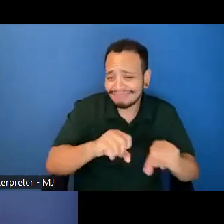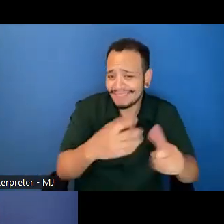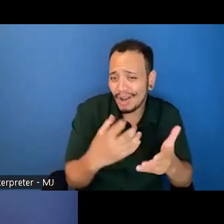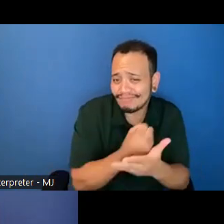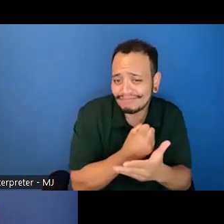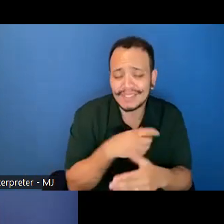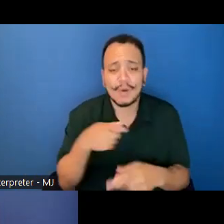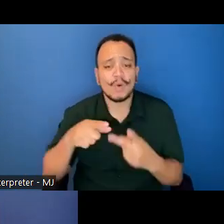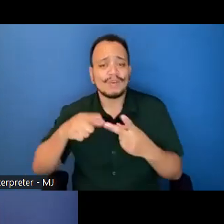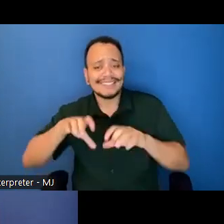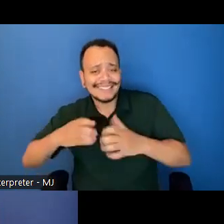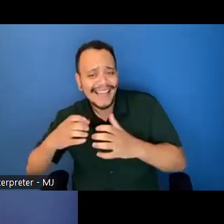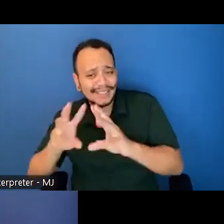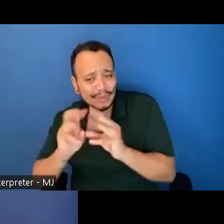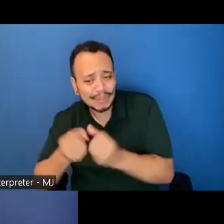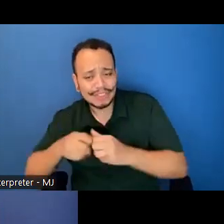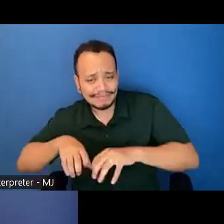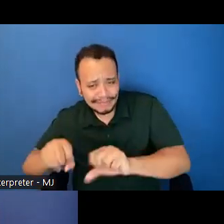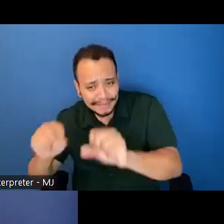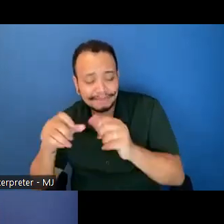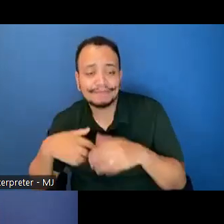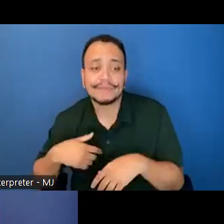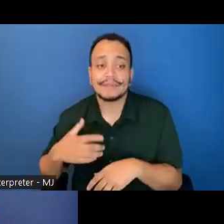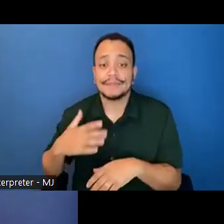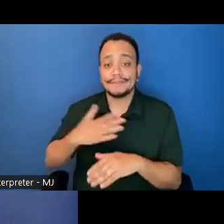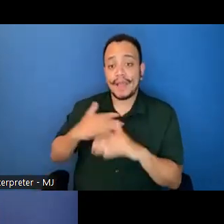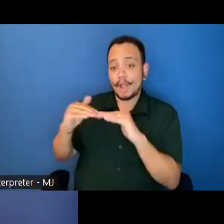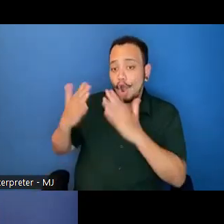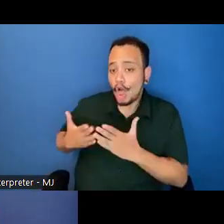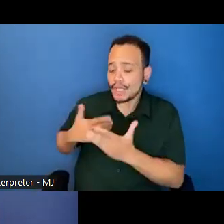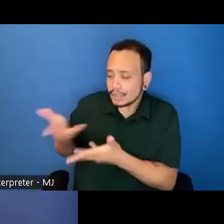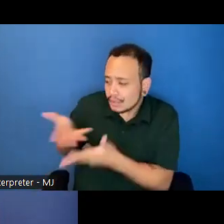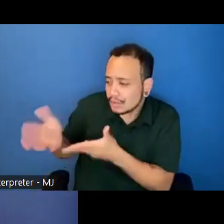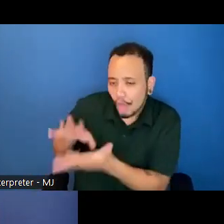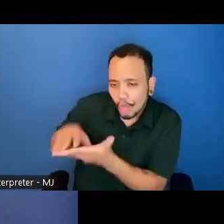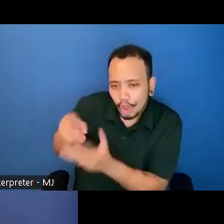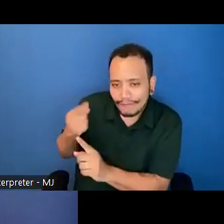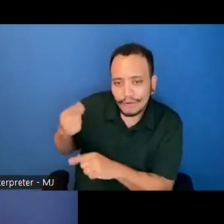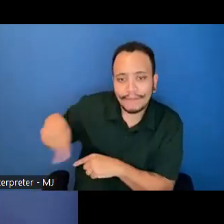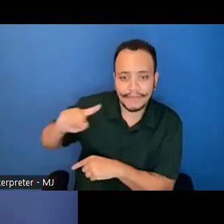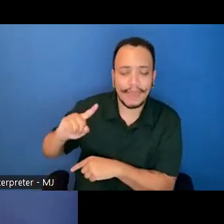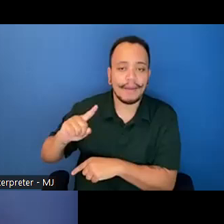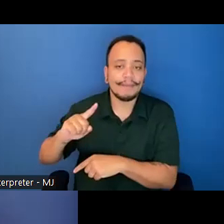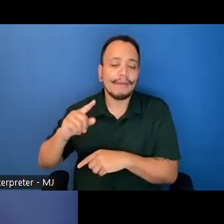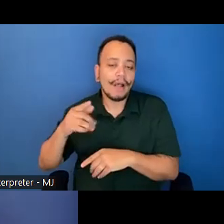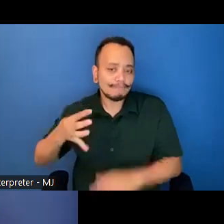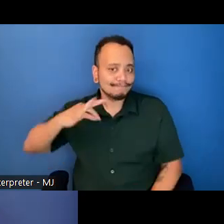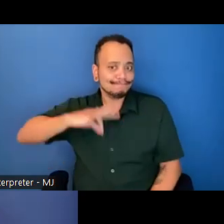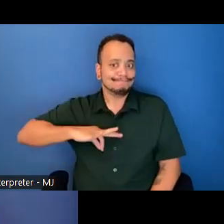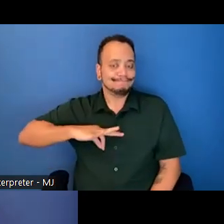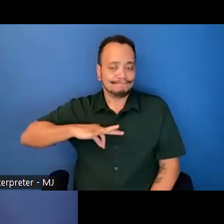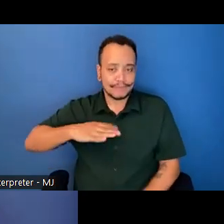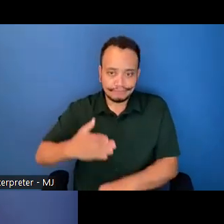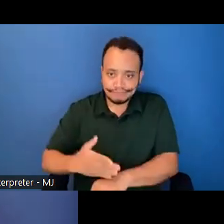working with my peers and learning from them, I was able to get enough well-rounded skills that